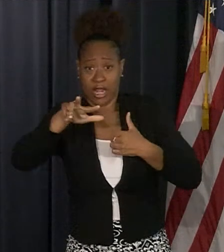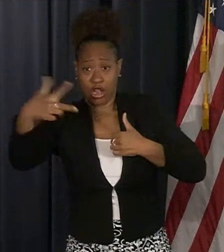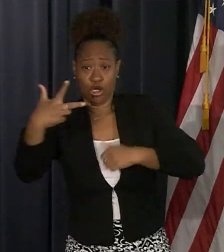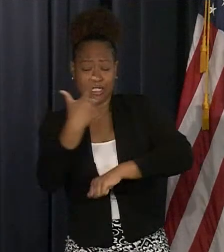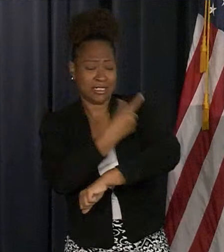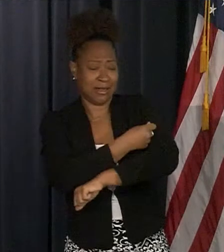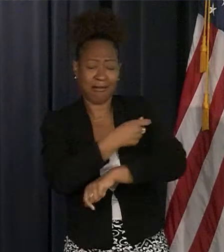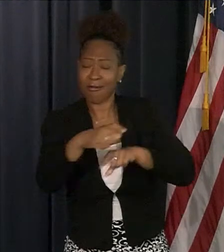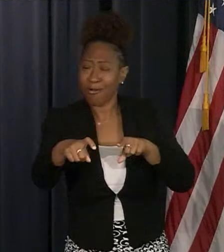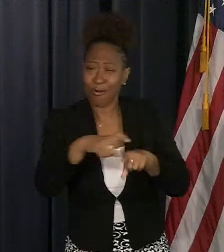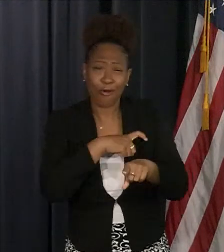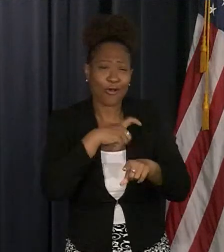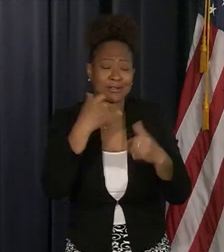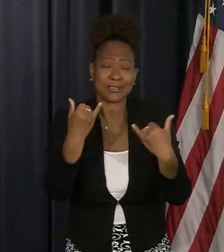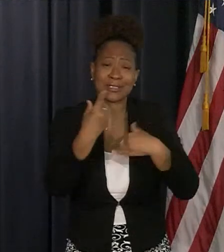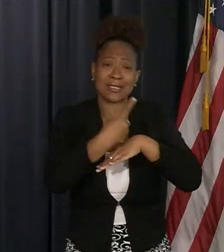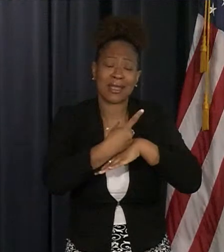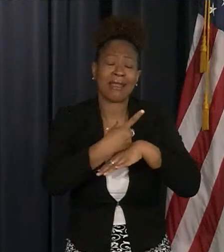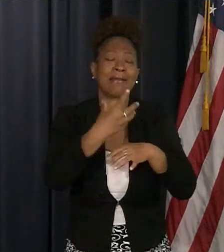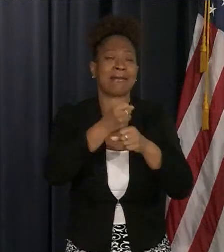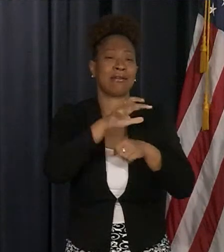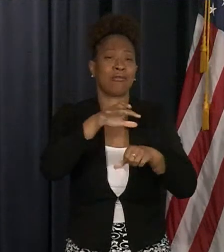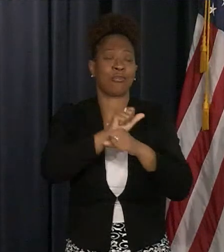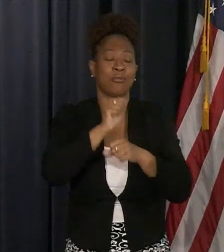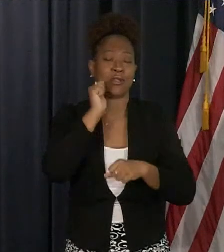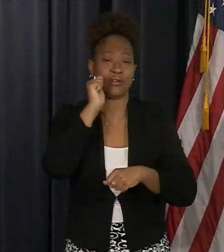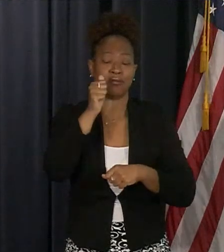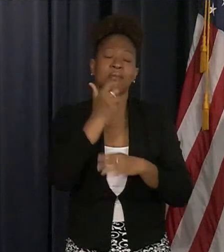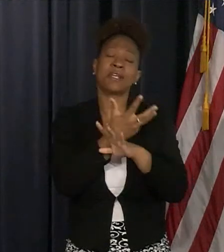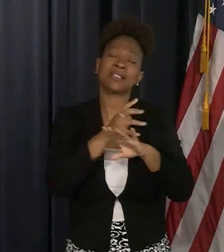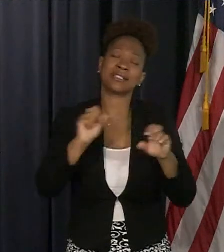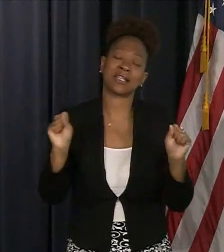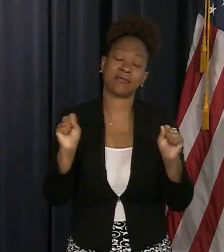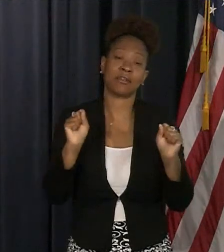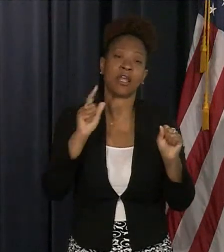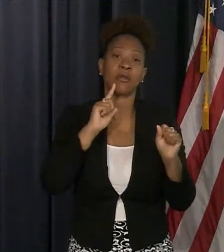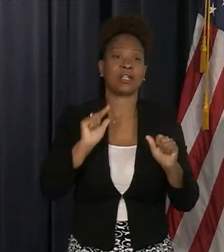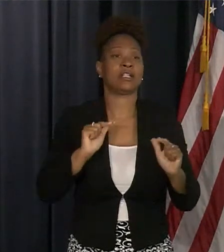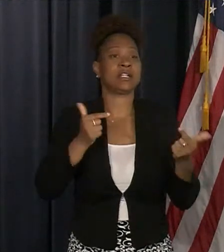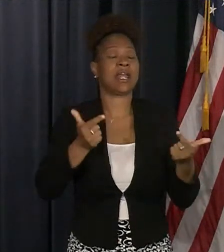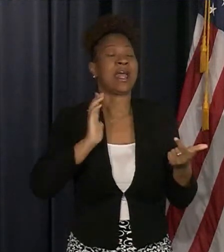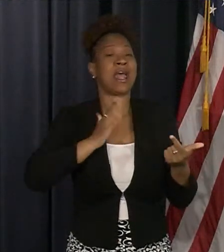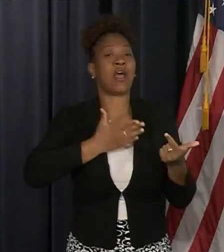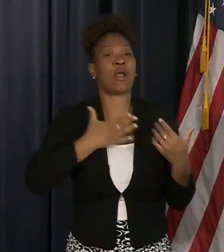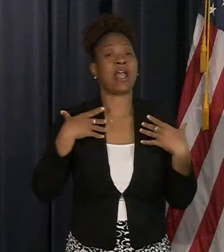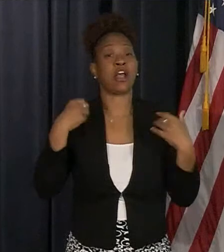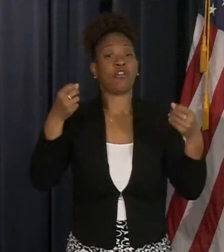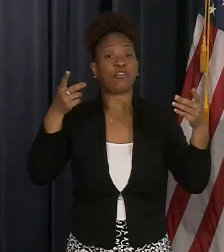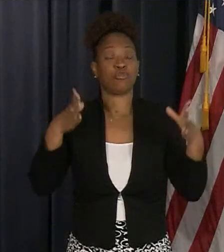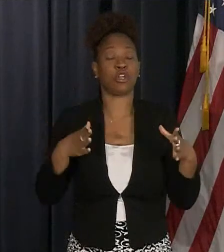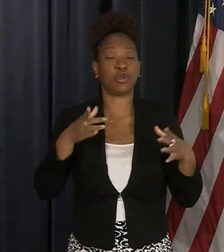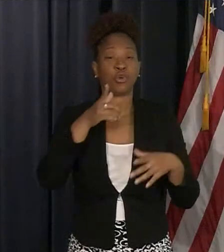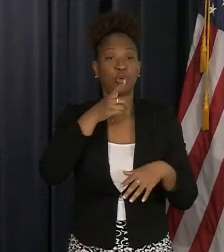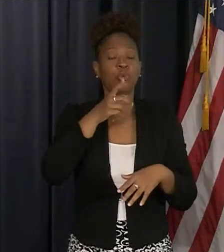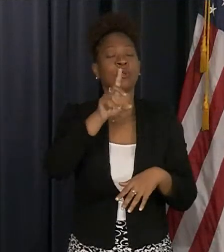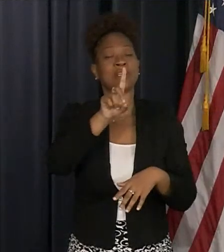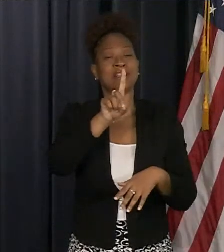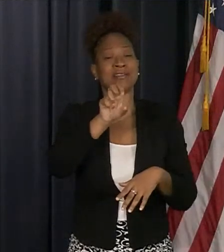get an appointment tomorrow, and be safe. And with that, I'll turn it over to our outstanding health director, Denise Fair.